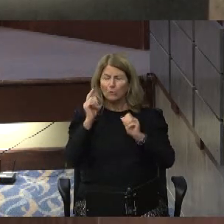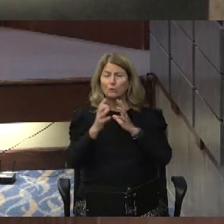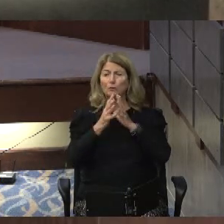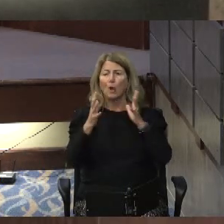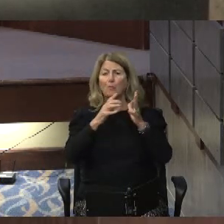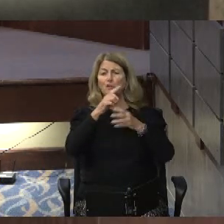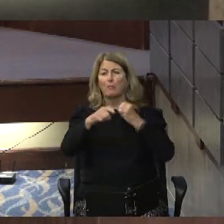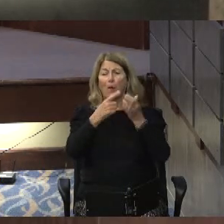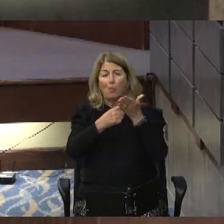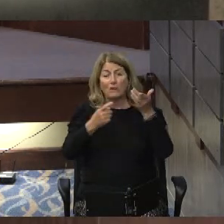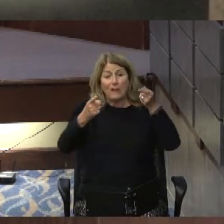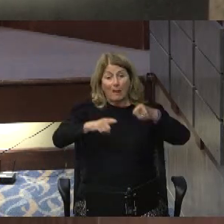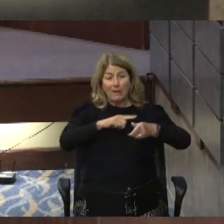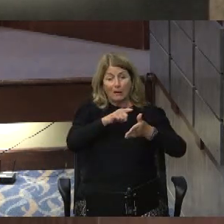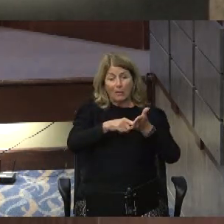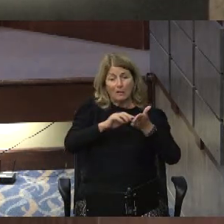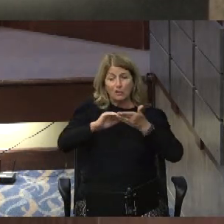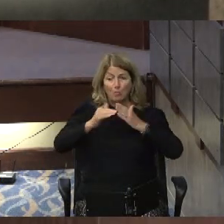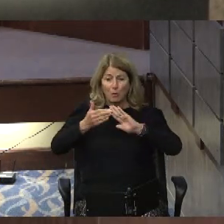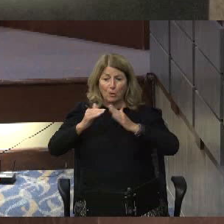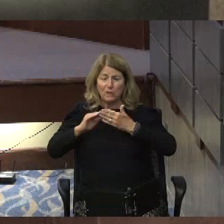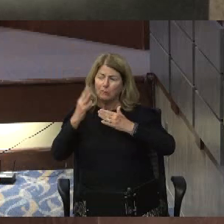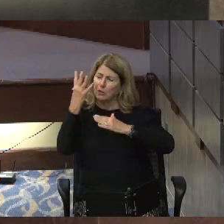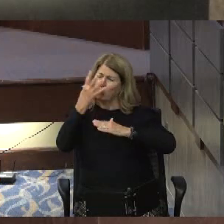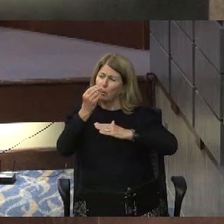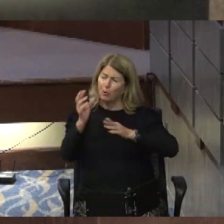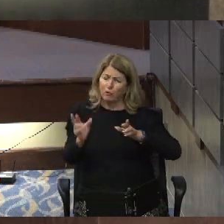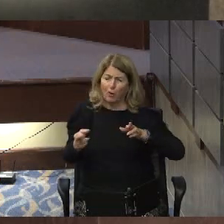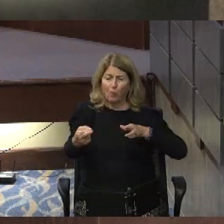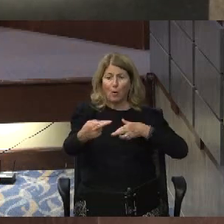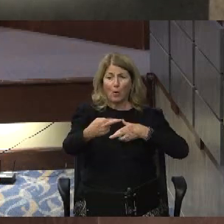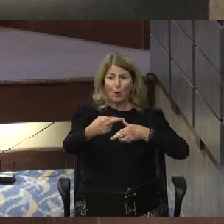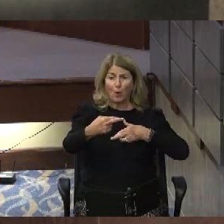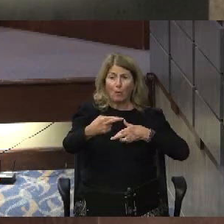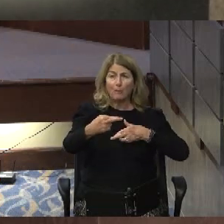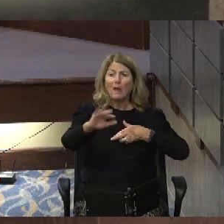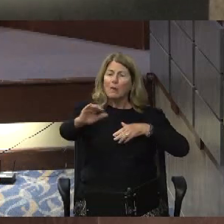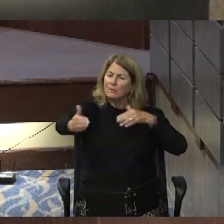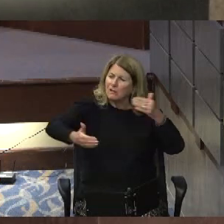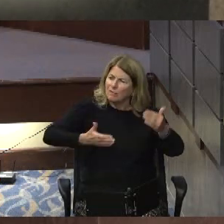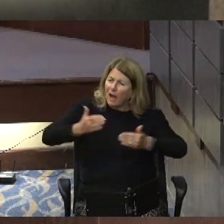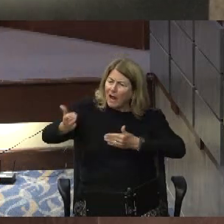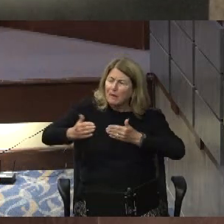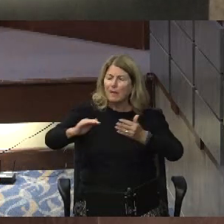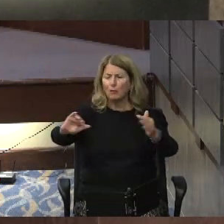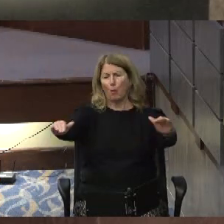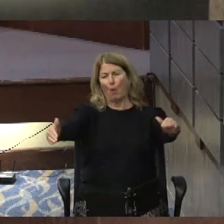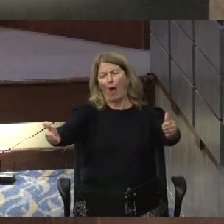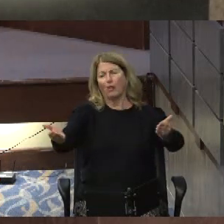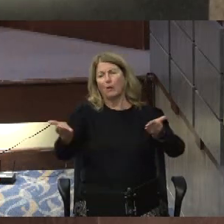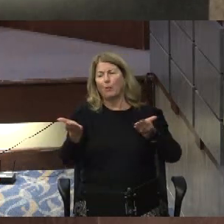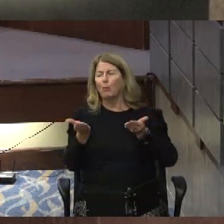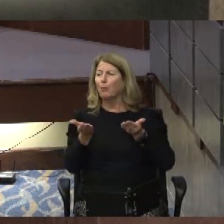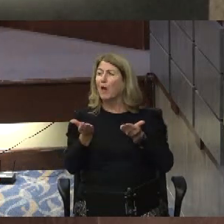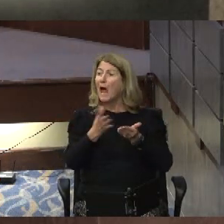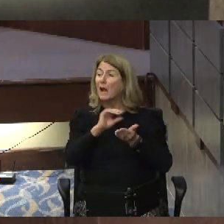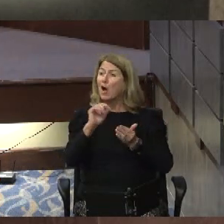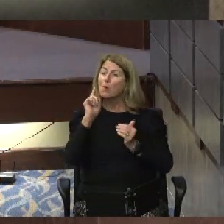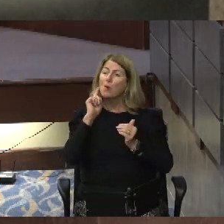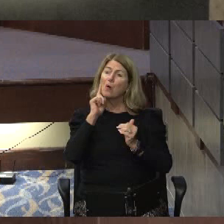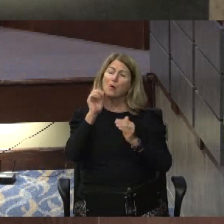what's going on in this community. And it was in a beautiful room that was inviting and welcoming. And I've heard